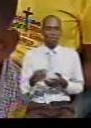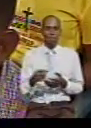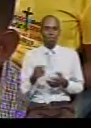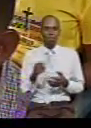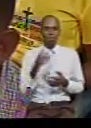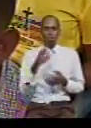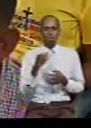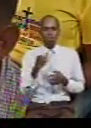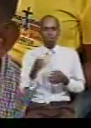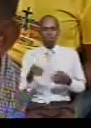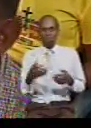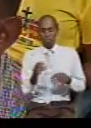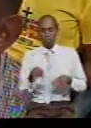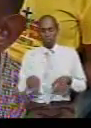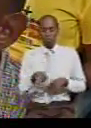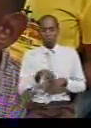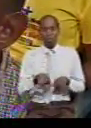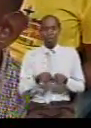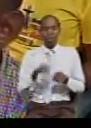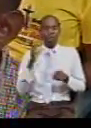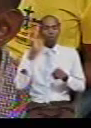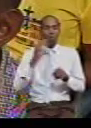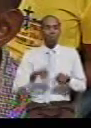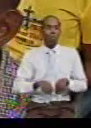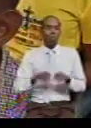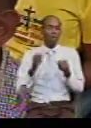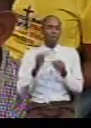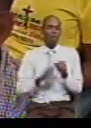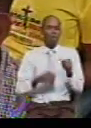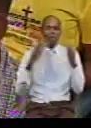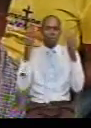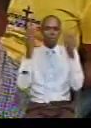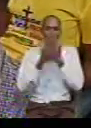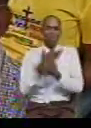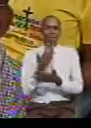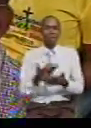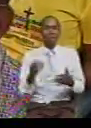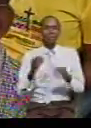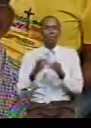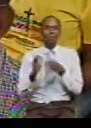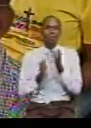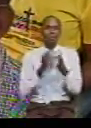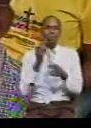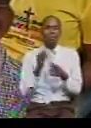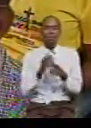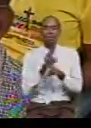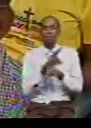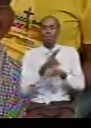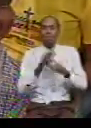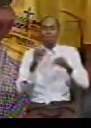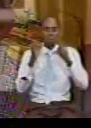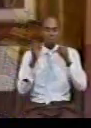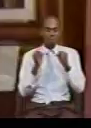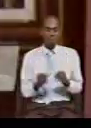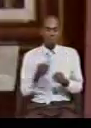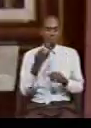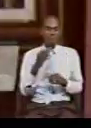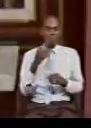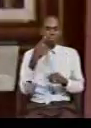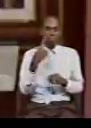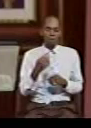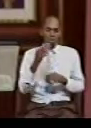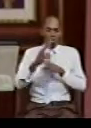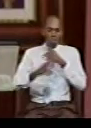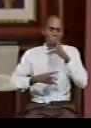crush everything in Jesus' name. No power of the world